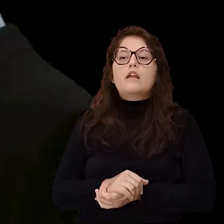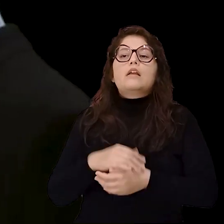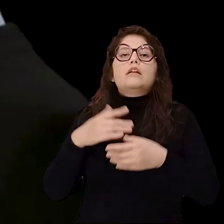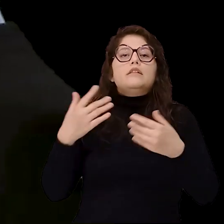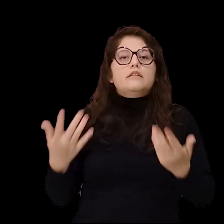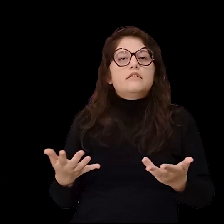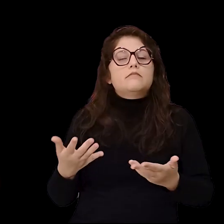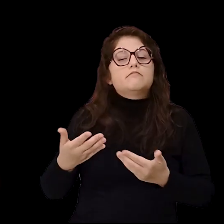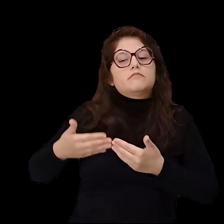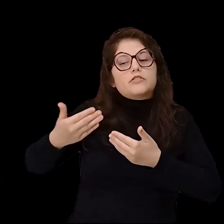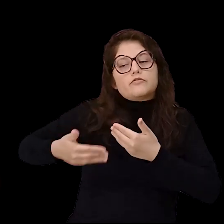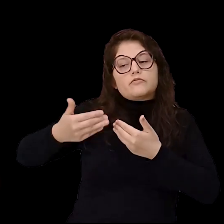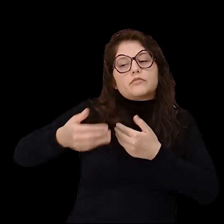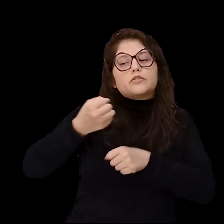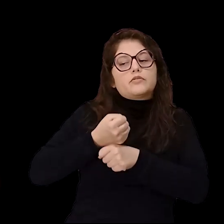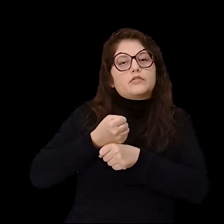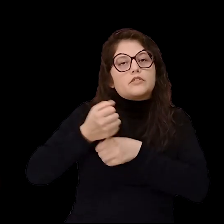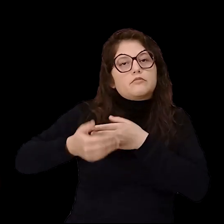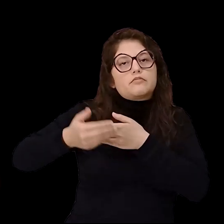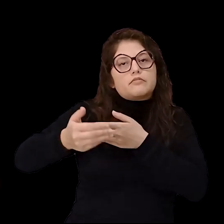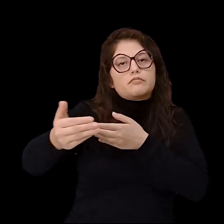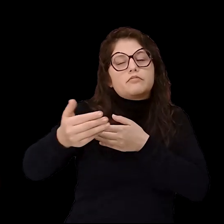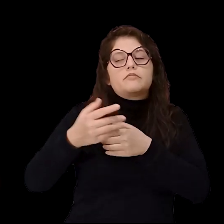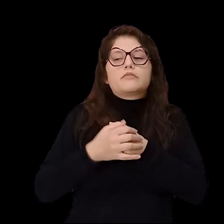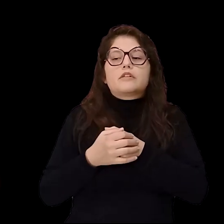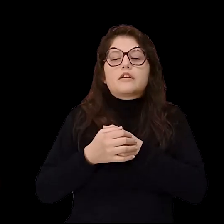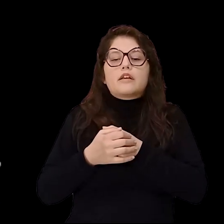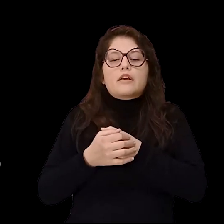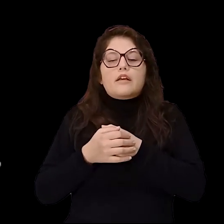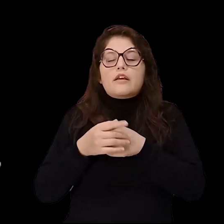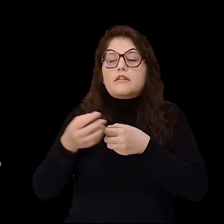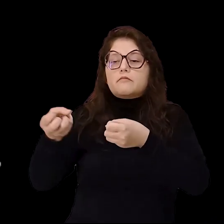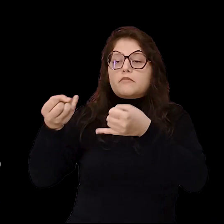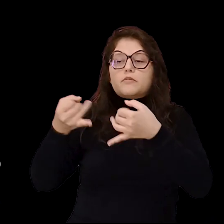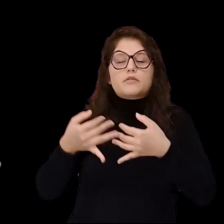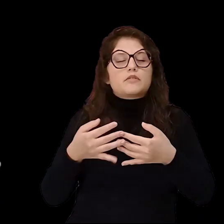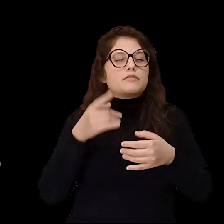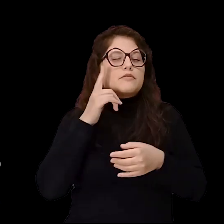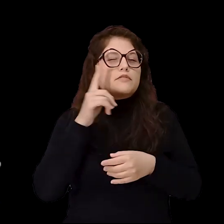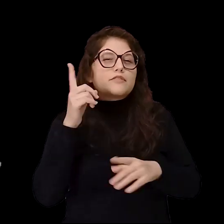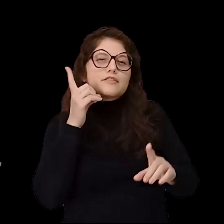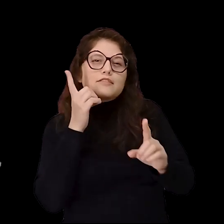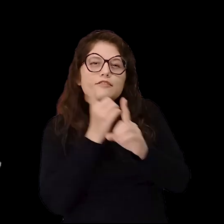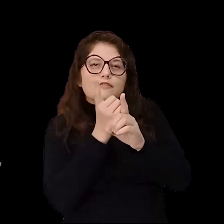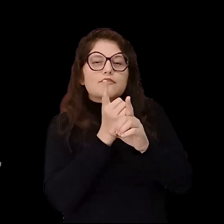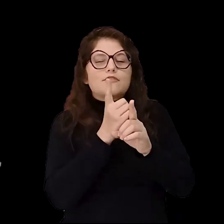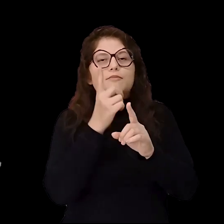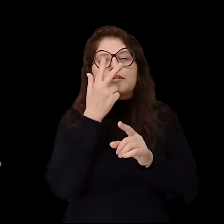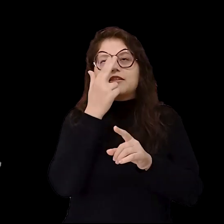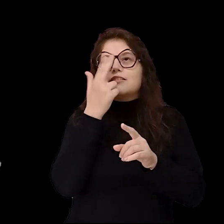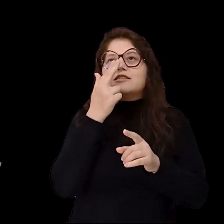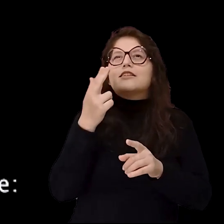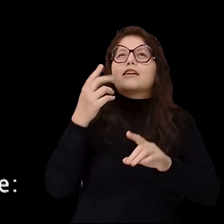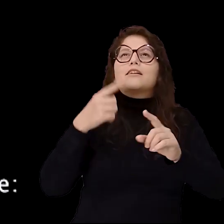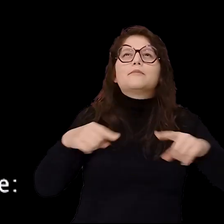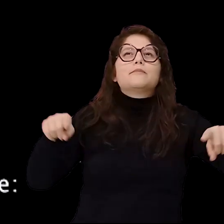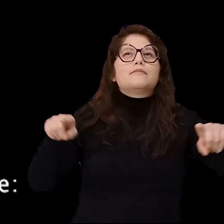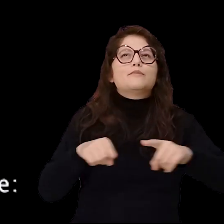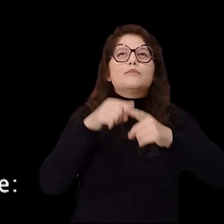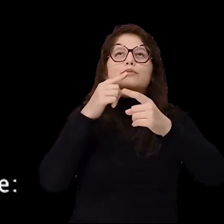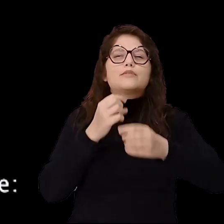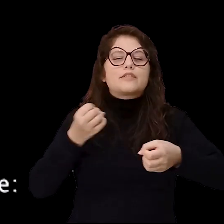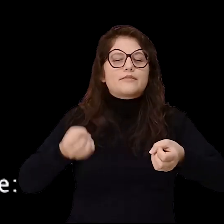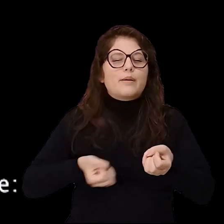day. And when I interviewed her about that experience some years later, she's a poet and psychotherapist named Maggie Robbins. When